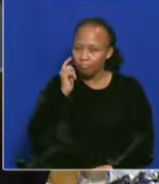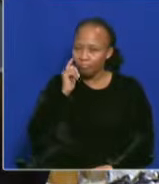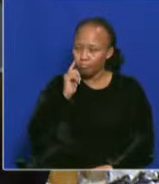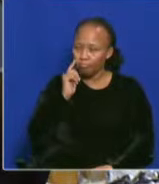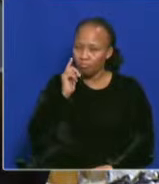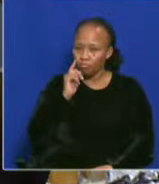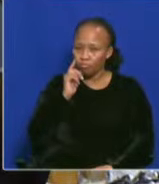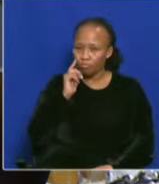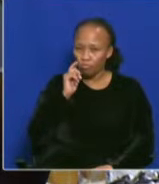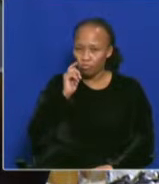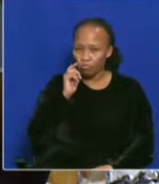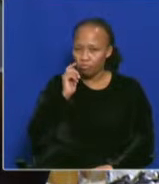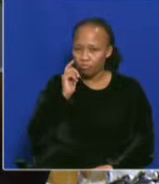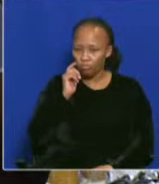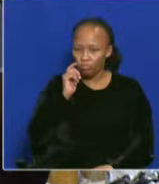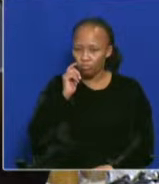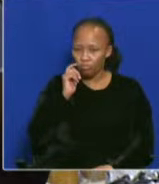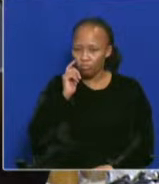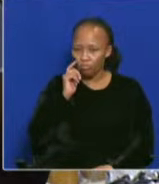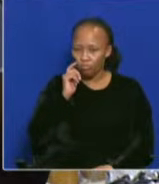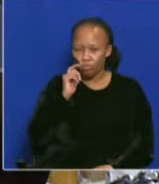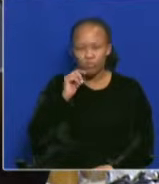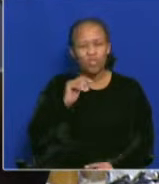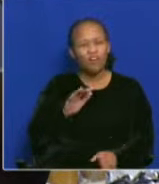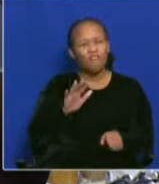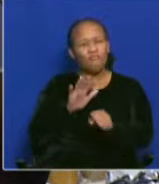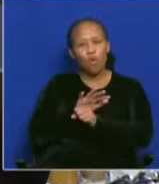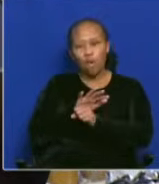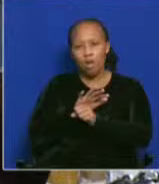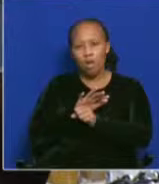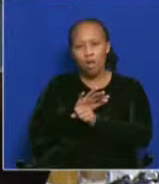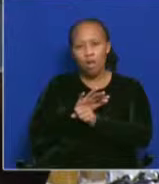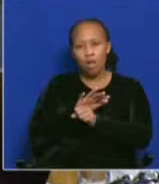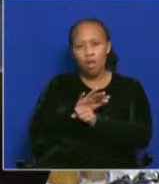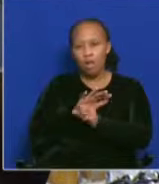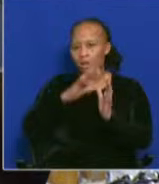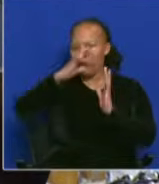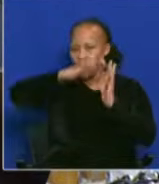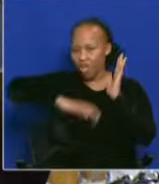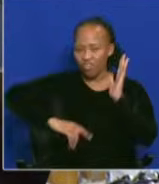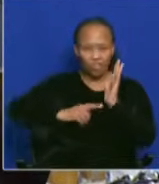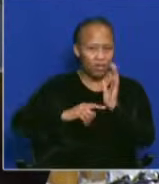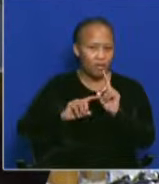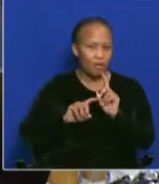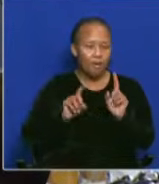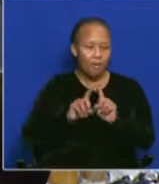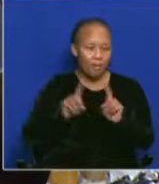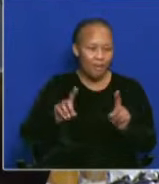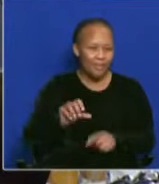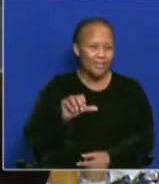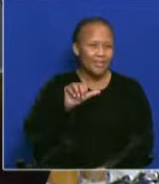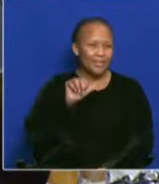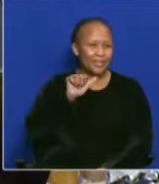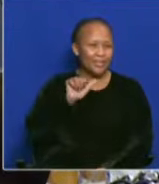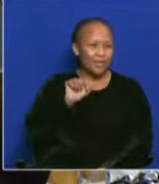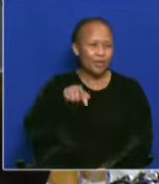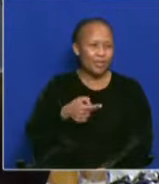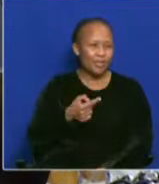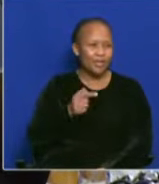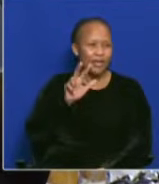it's not even the full version, but the bigger version is about 6,812 pages of